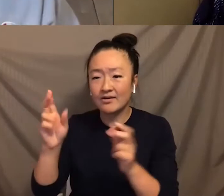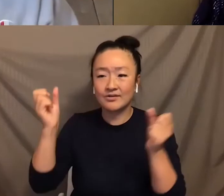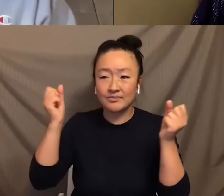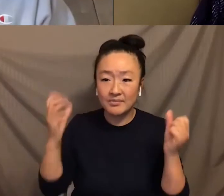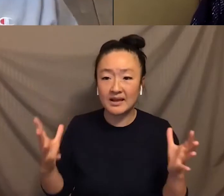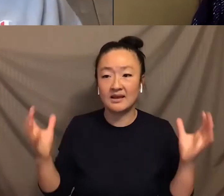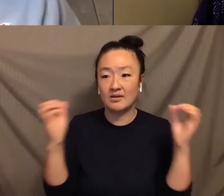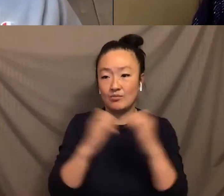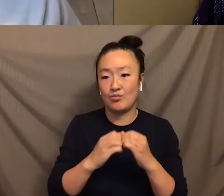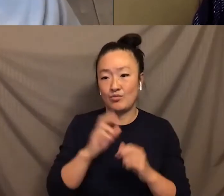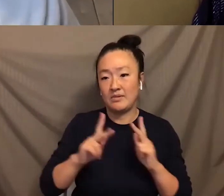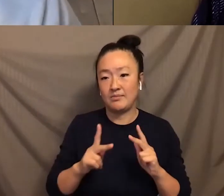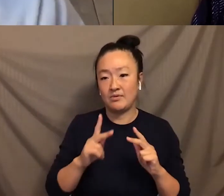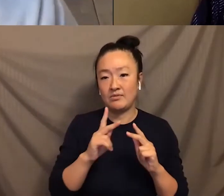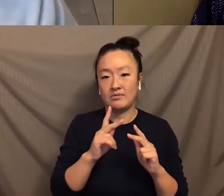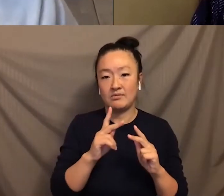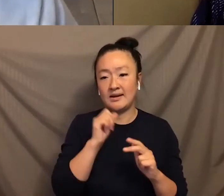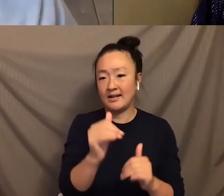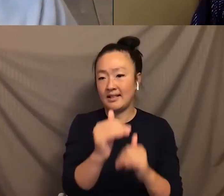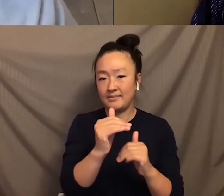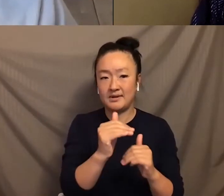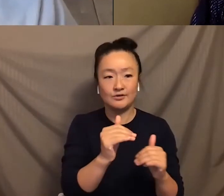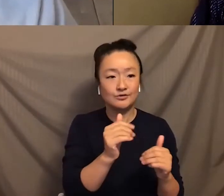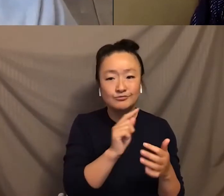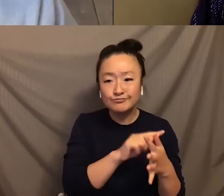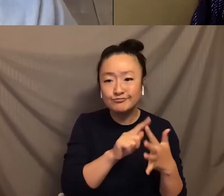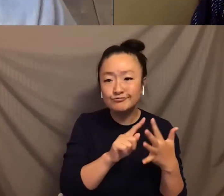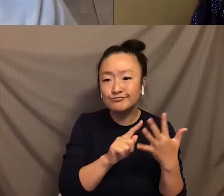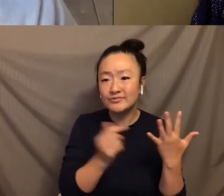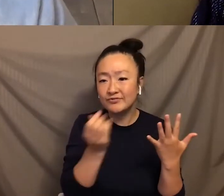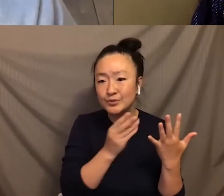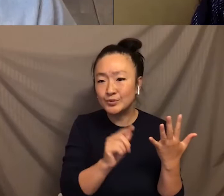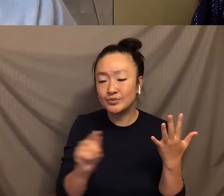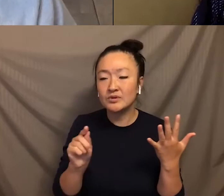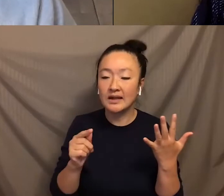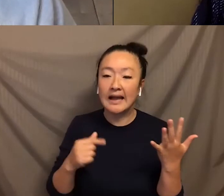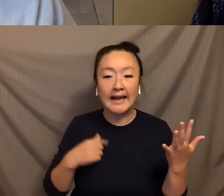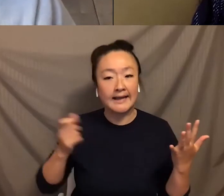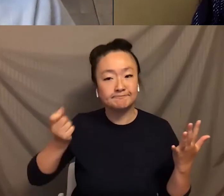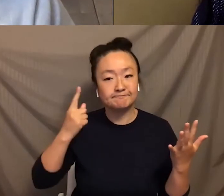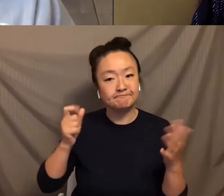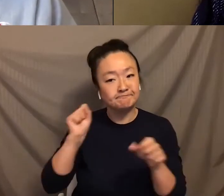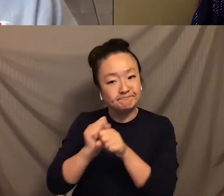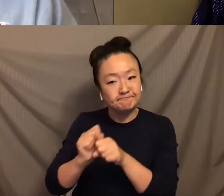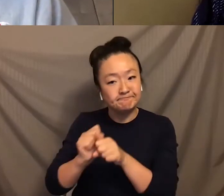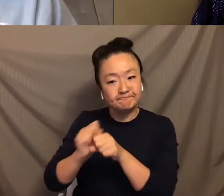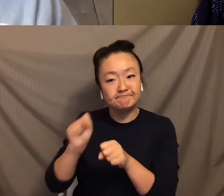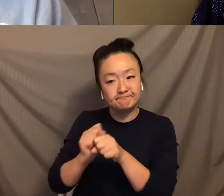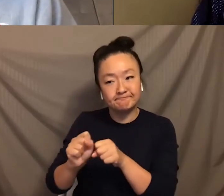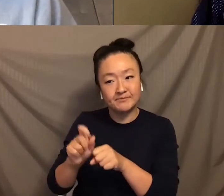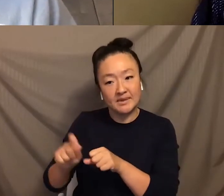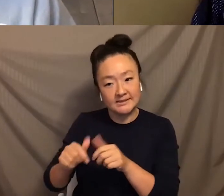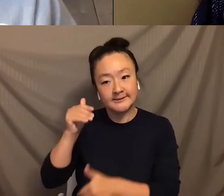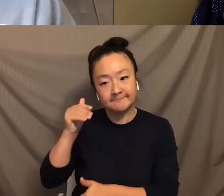sole figures. And yet I realize that it's an uphill battle. Right. I have gotten a response